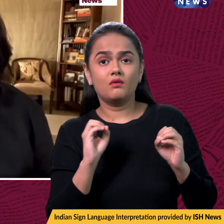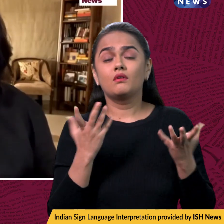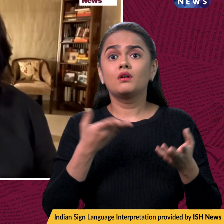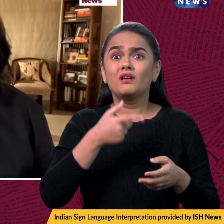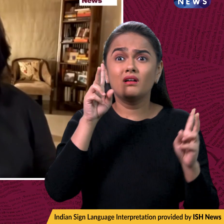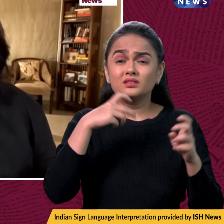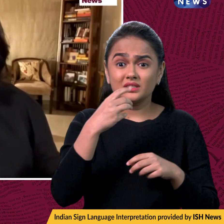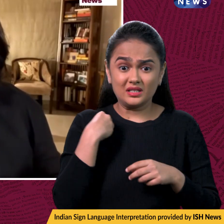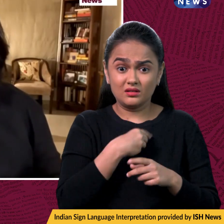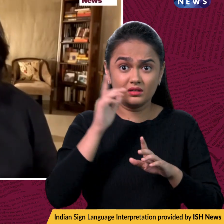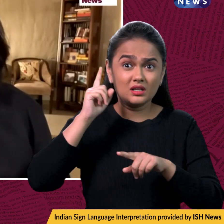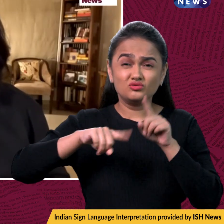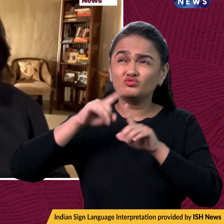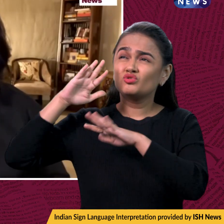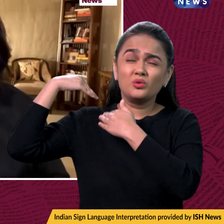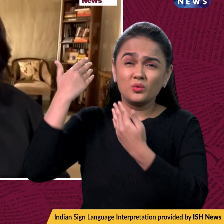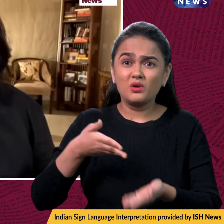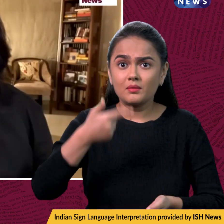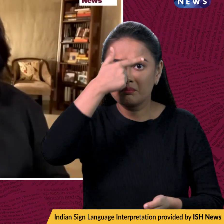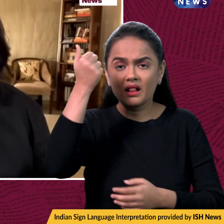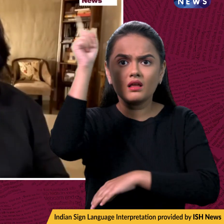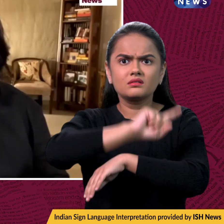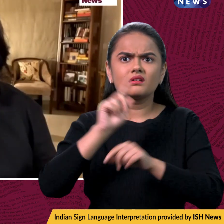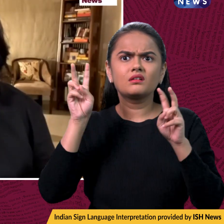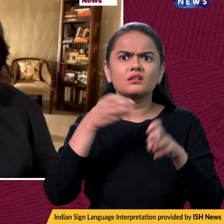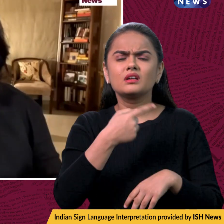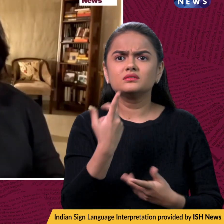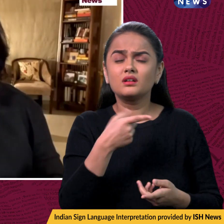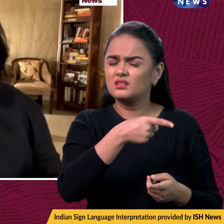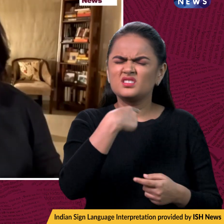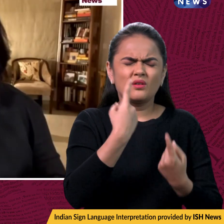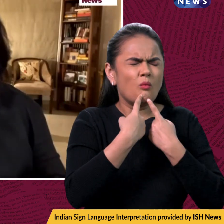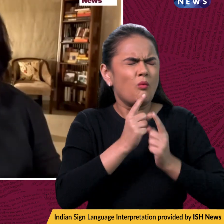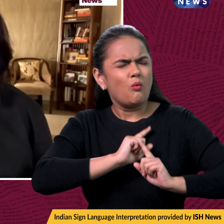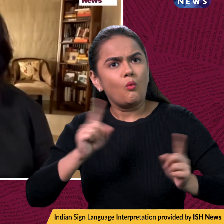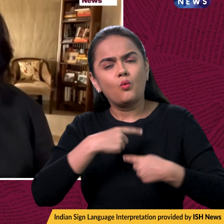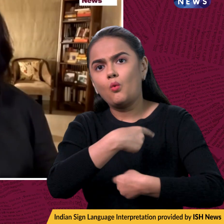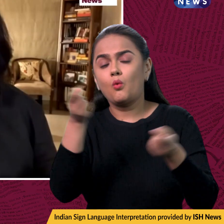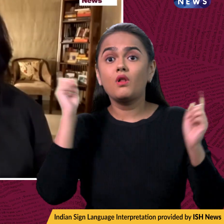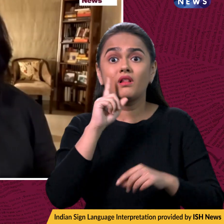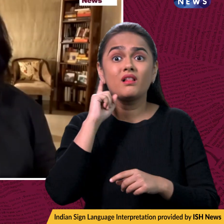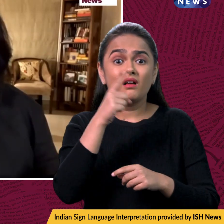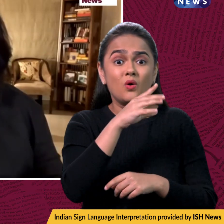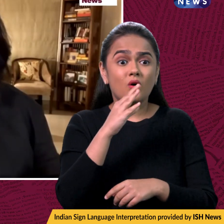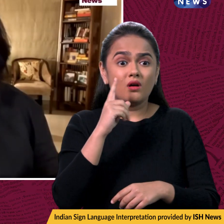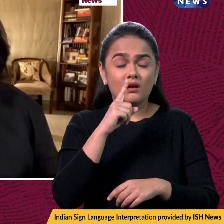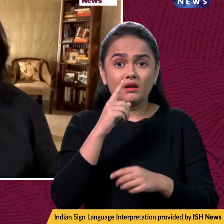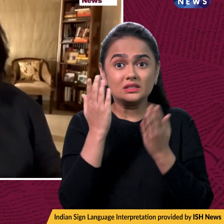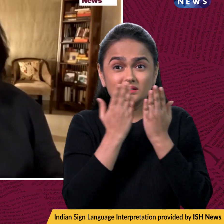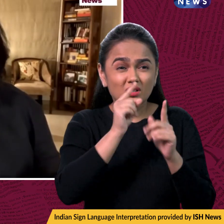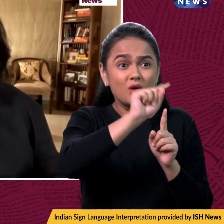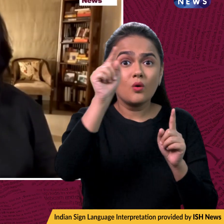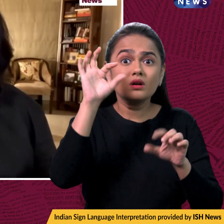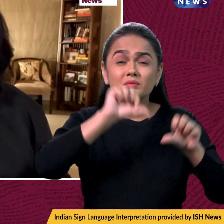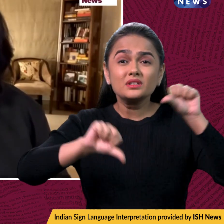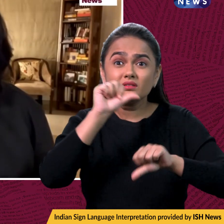medical fraternity, the Federation of Resident Doctors Association said there will be a complete shutdown of all healthcare institutions